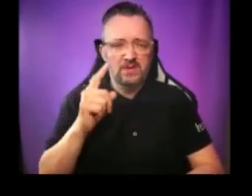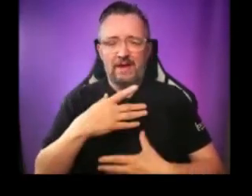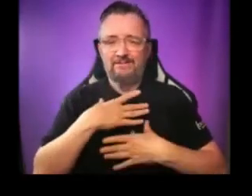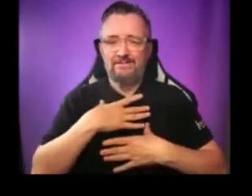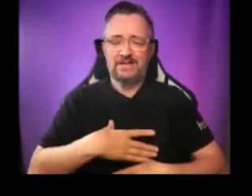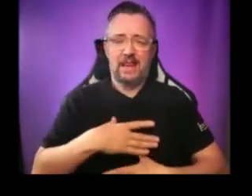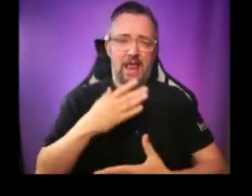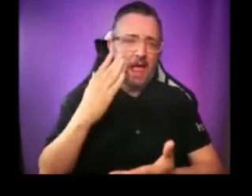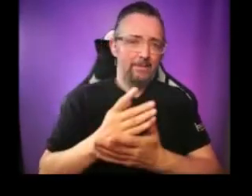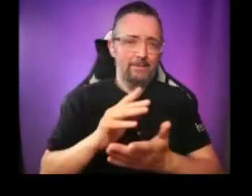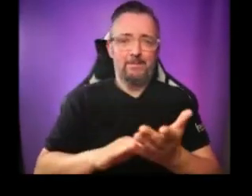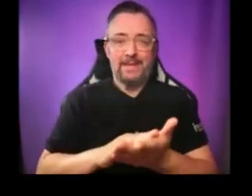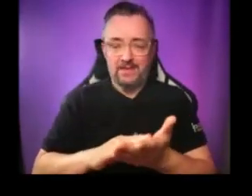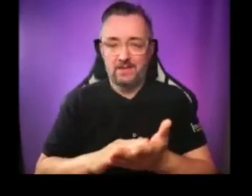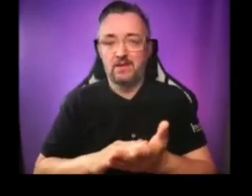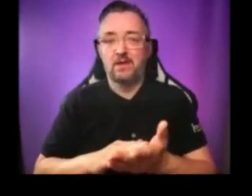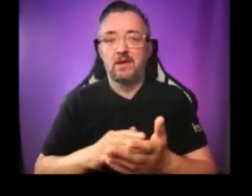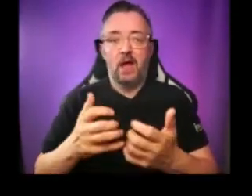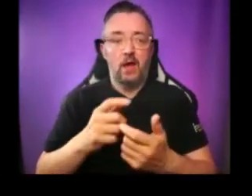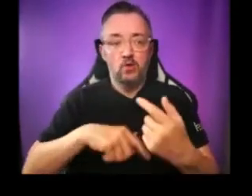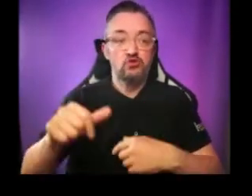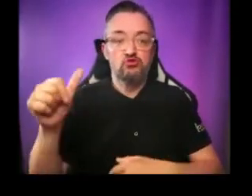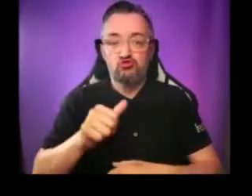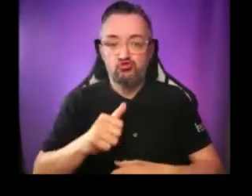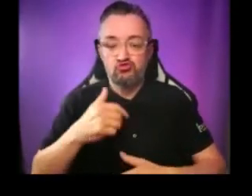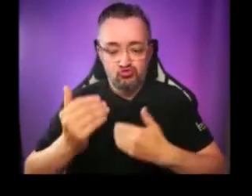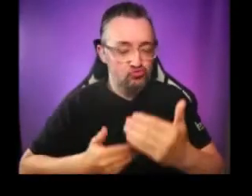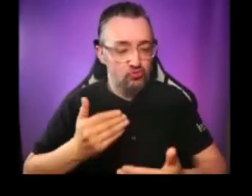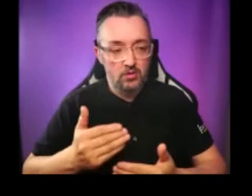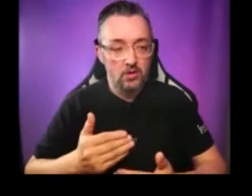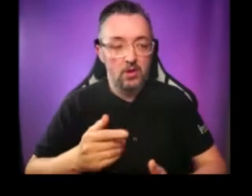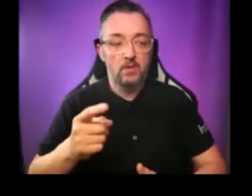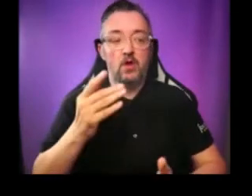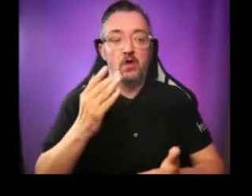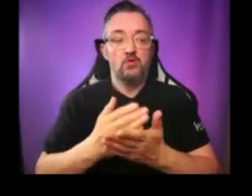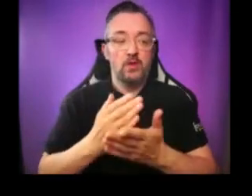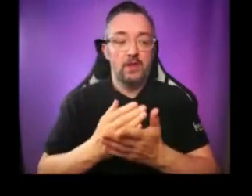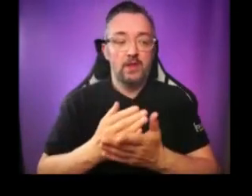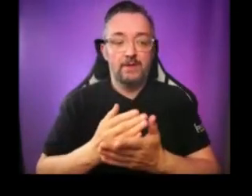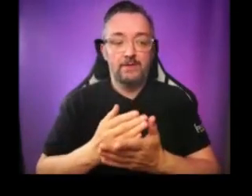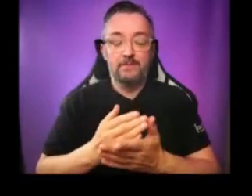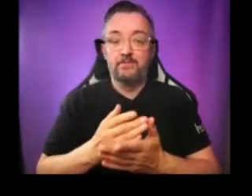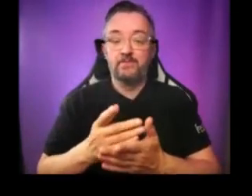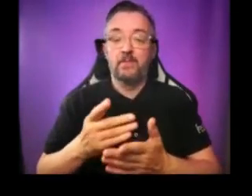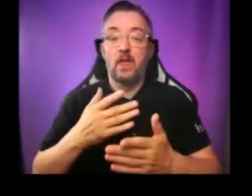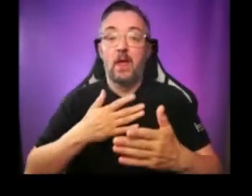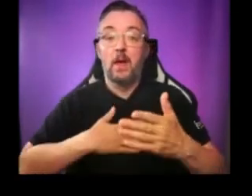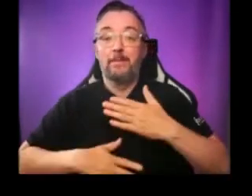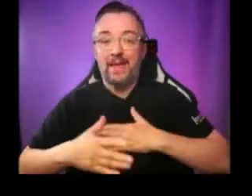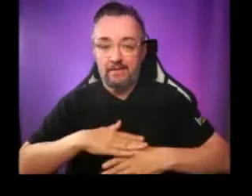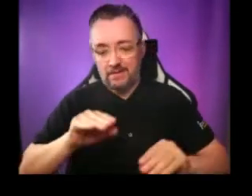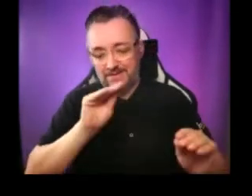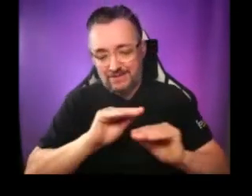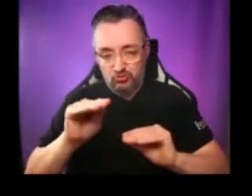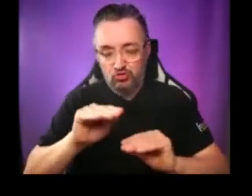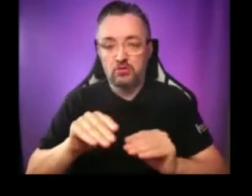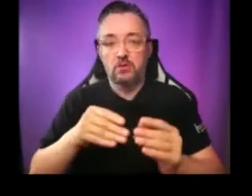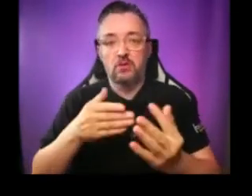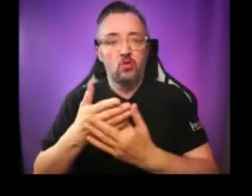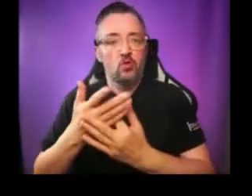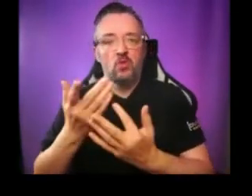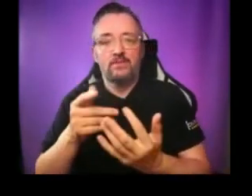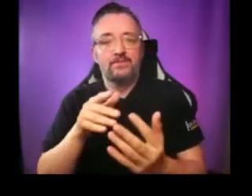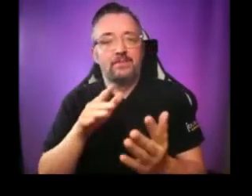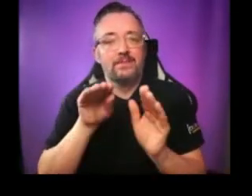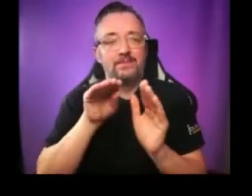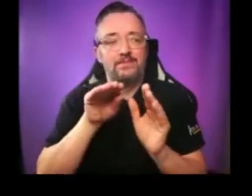activity and exercise is and how much we should be doing, but also our behaviors through education will be a key part